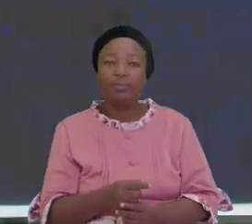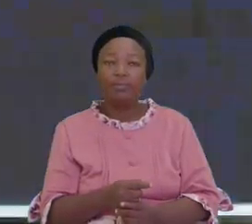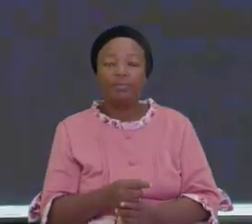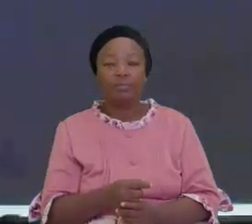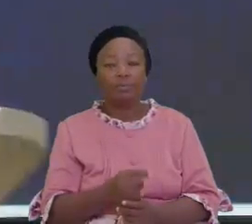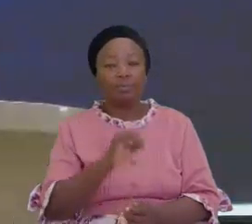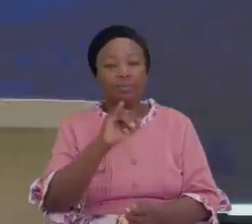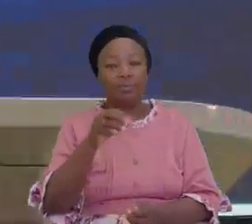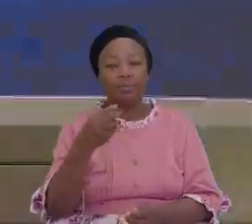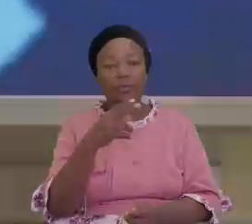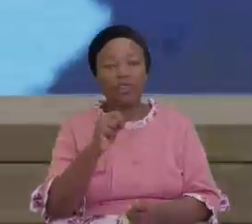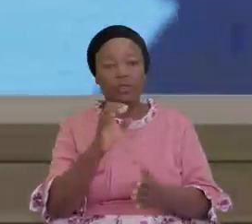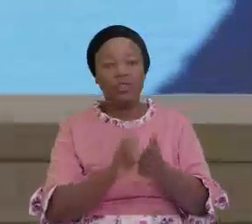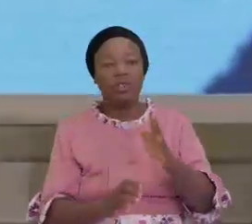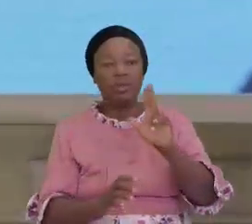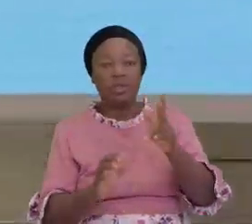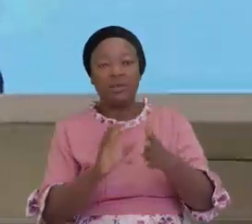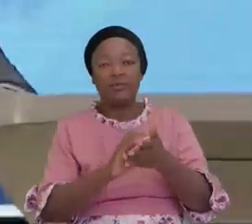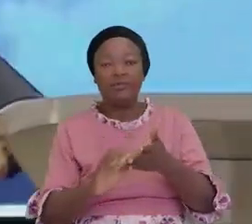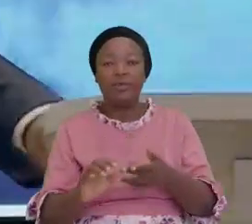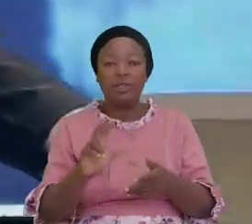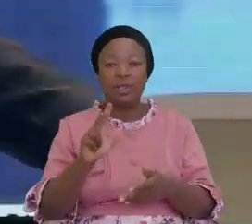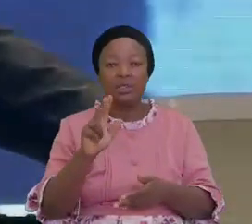John chapter 3 verse 34.